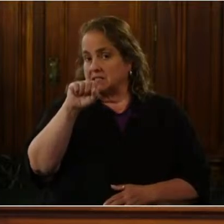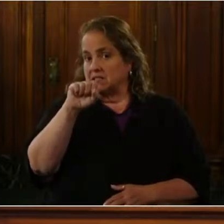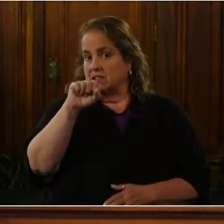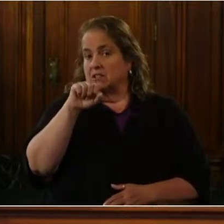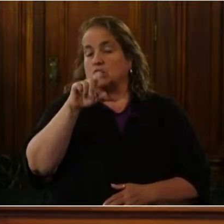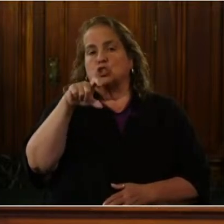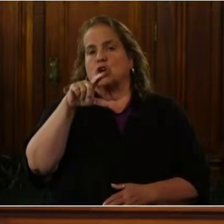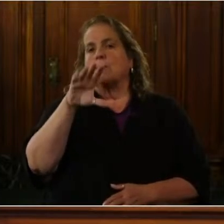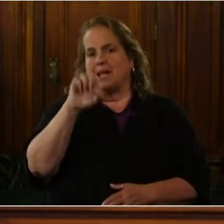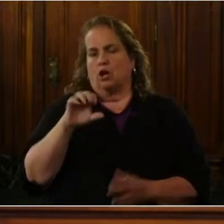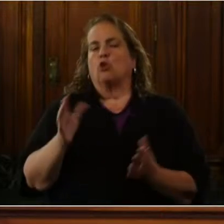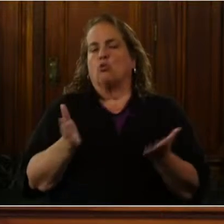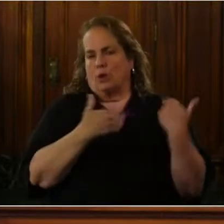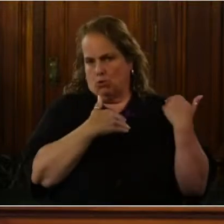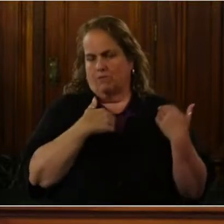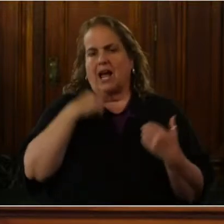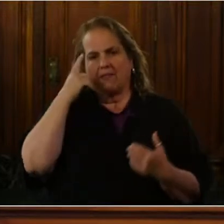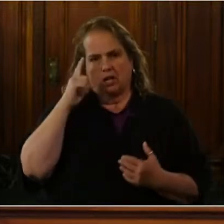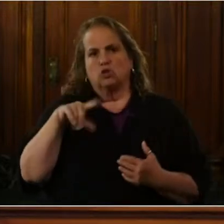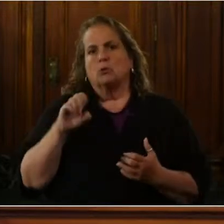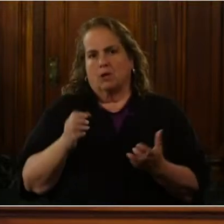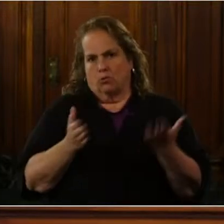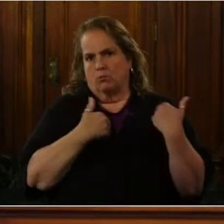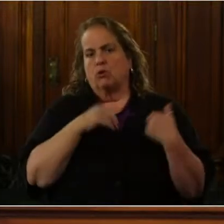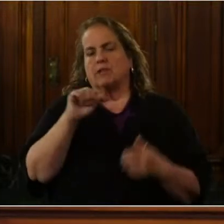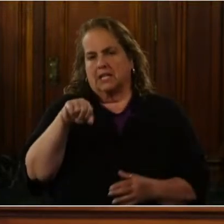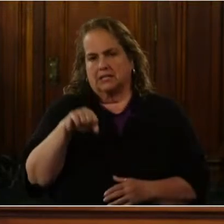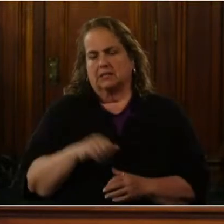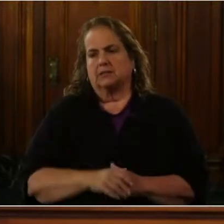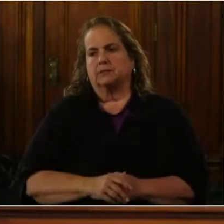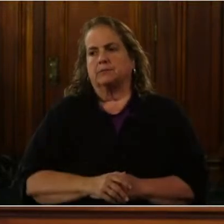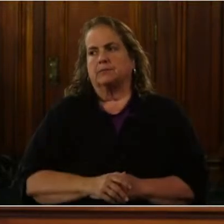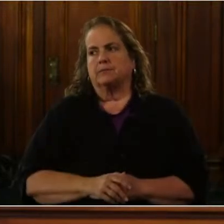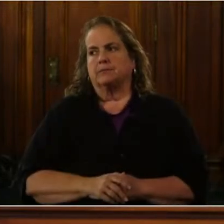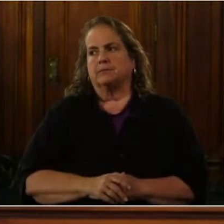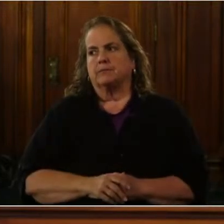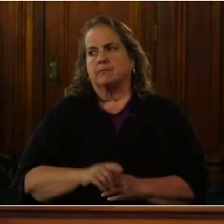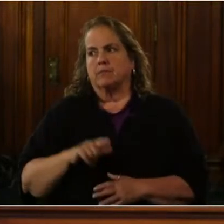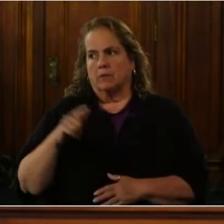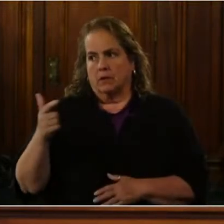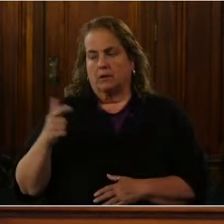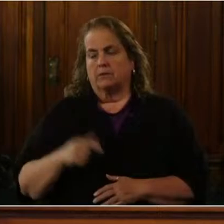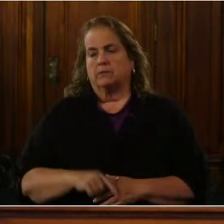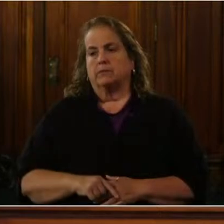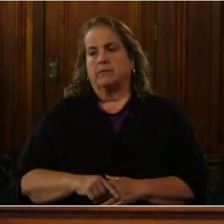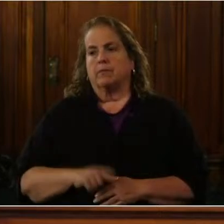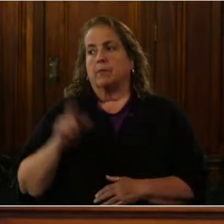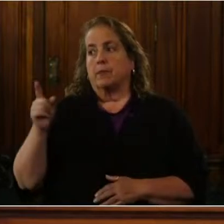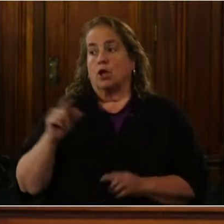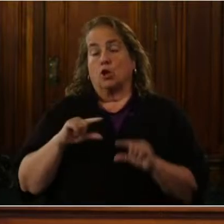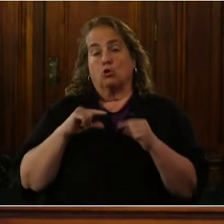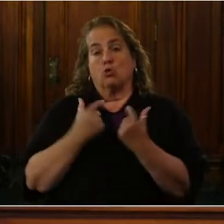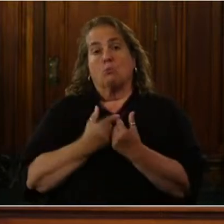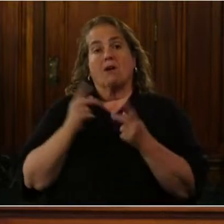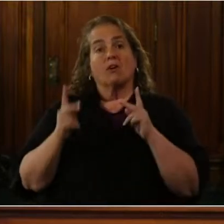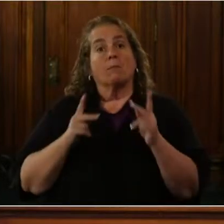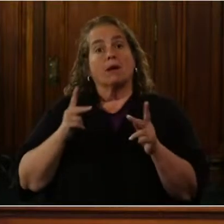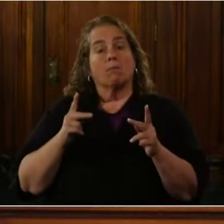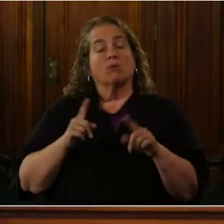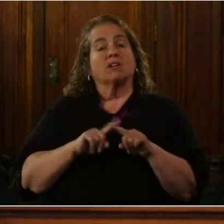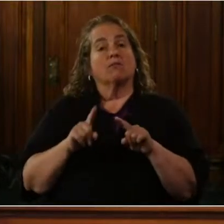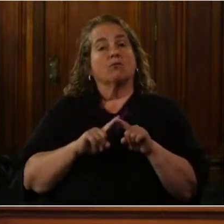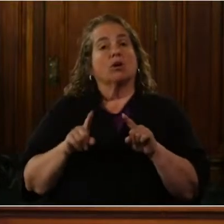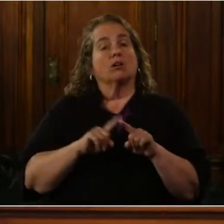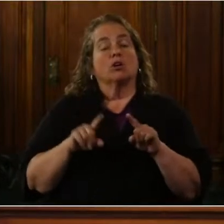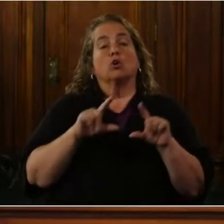Lexington Mayor Linda Gordon is forming a group to people of various walks of life that will be listening to